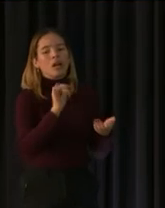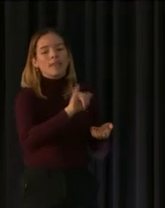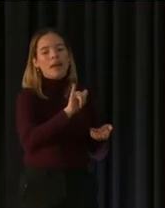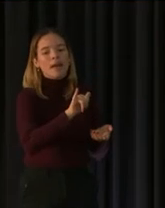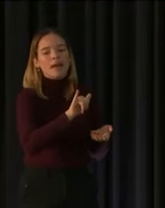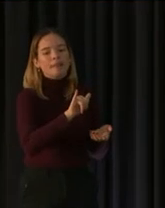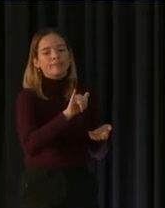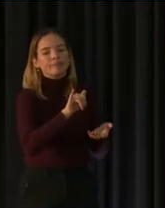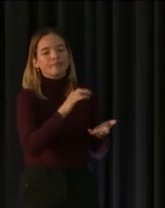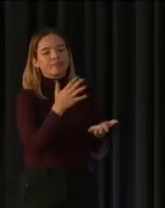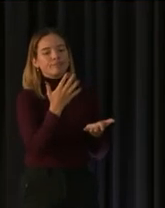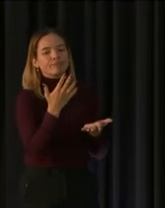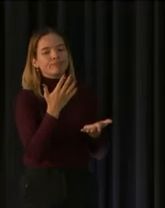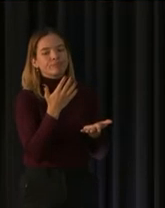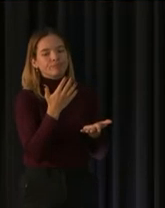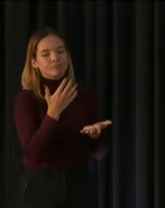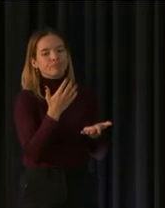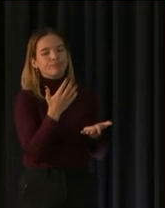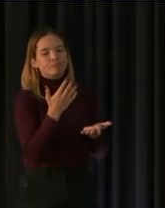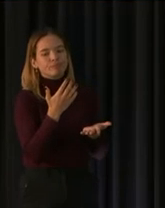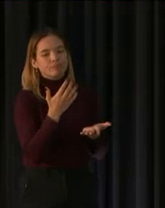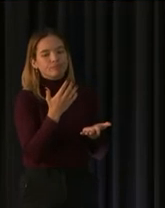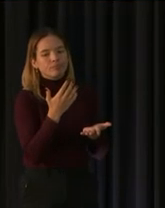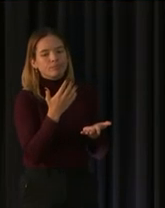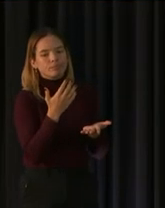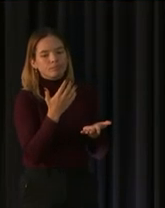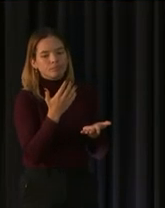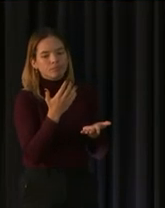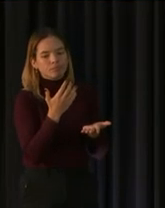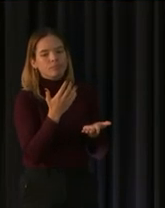inform decisions and next steps related to a positive case